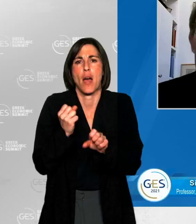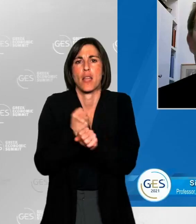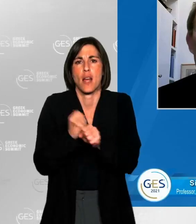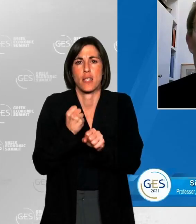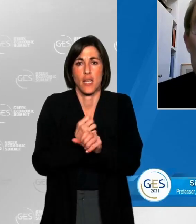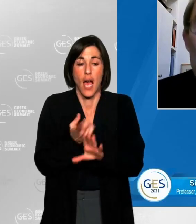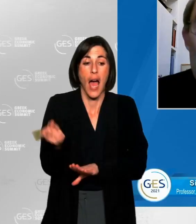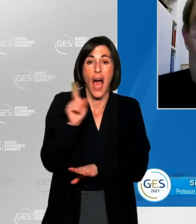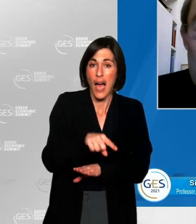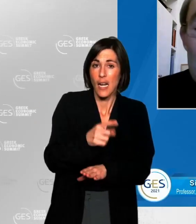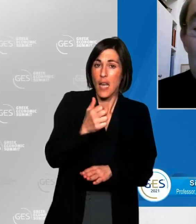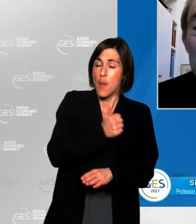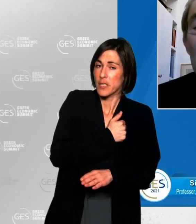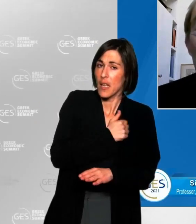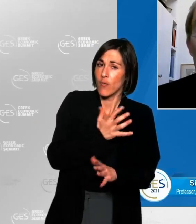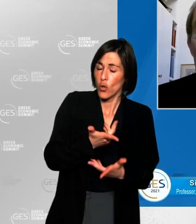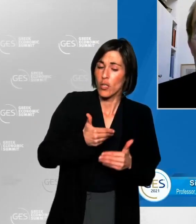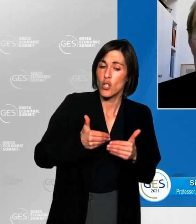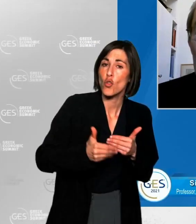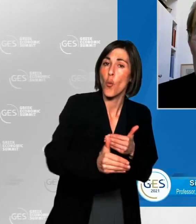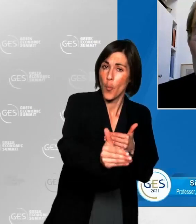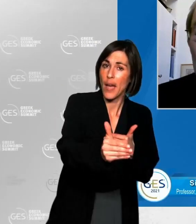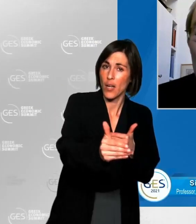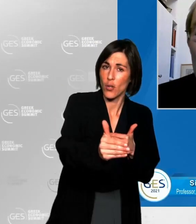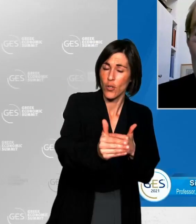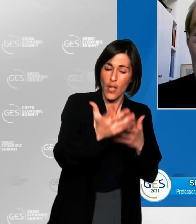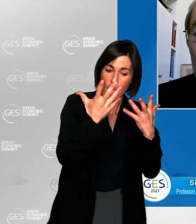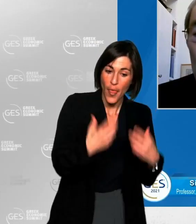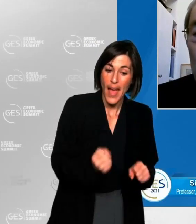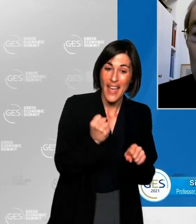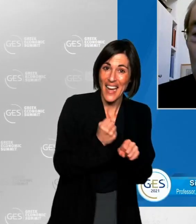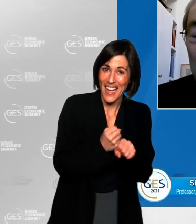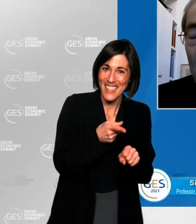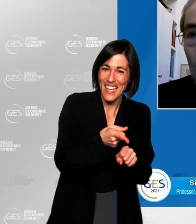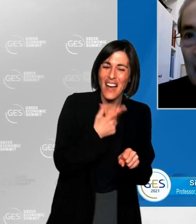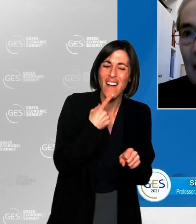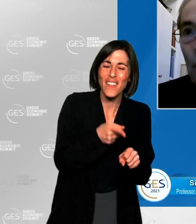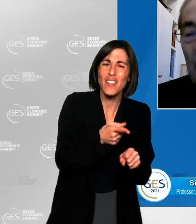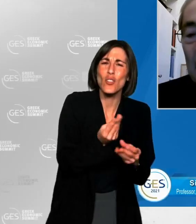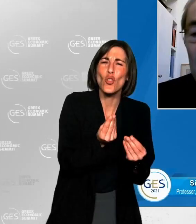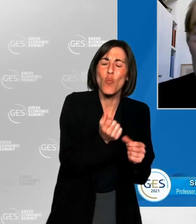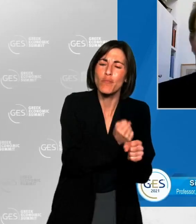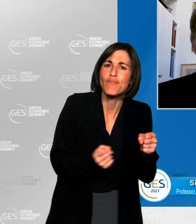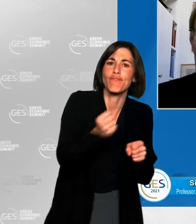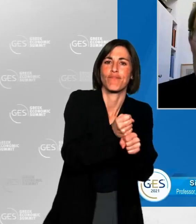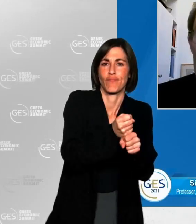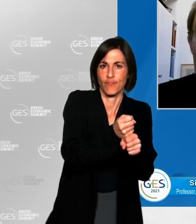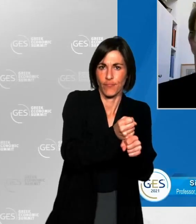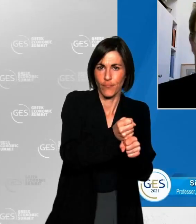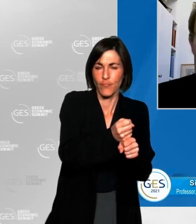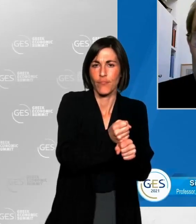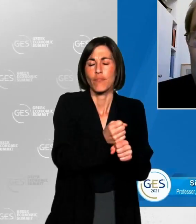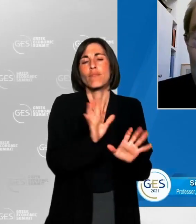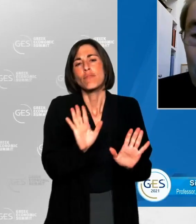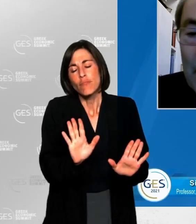small. There are extremes, and they're debating it. The only thing we can say with any certainty, which may